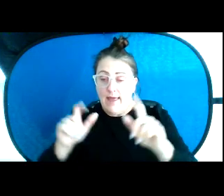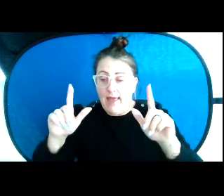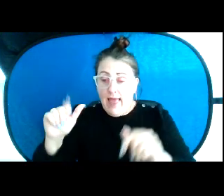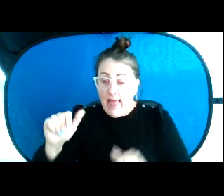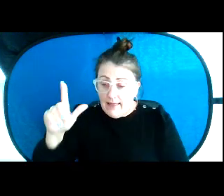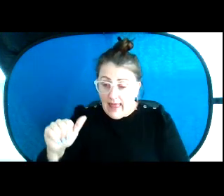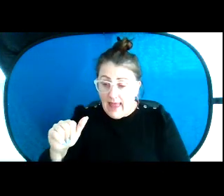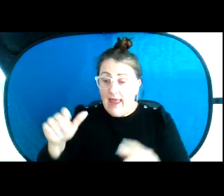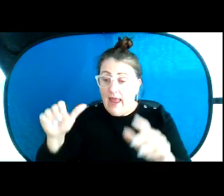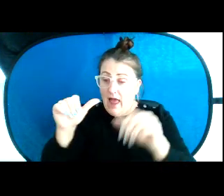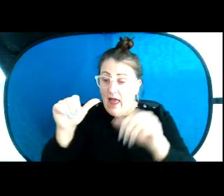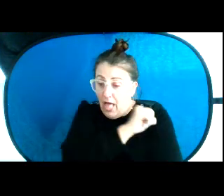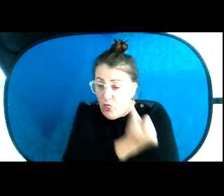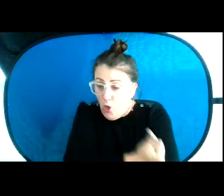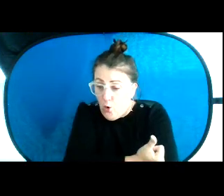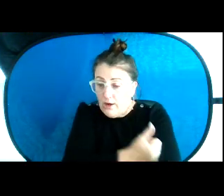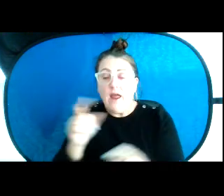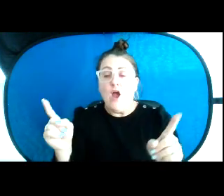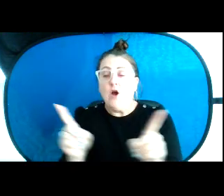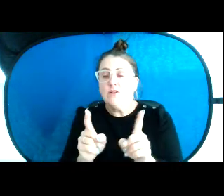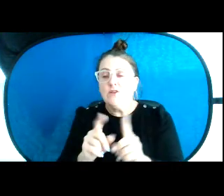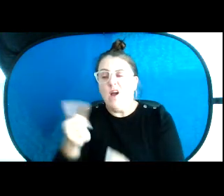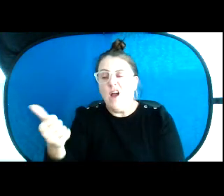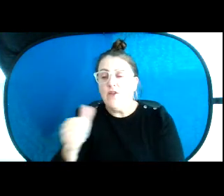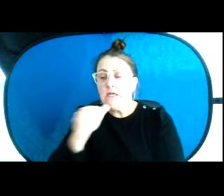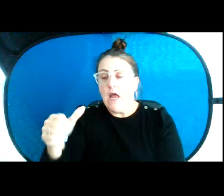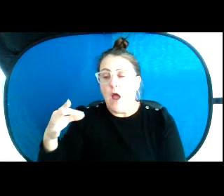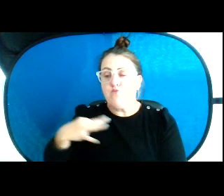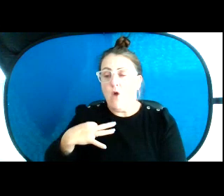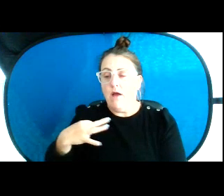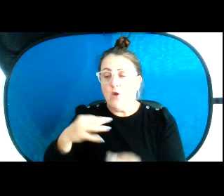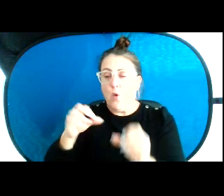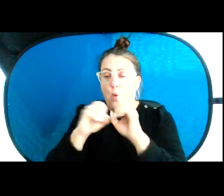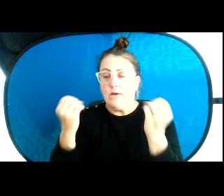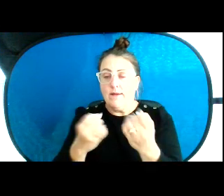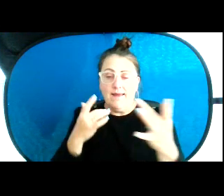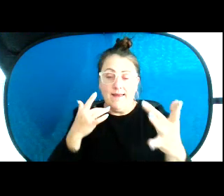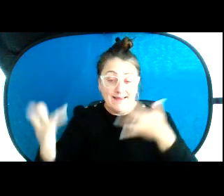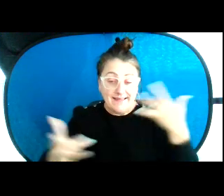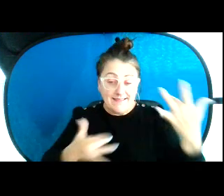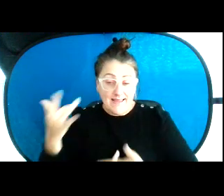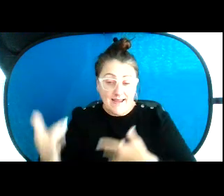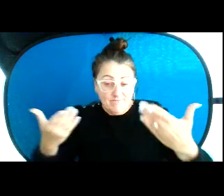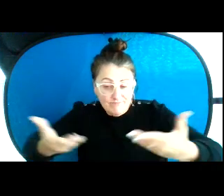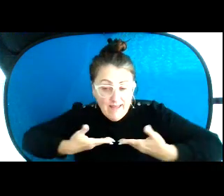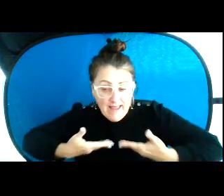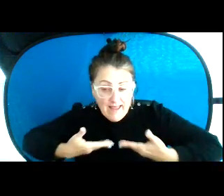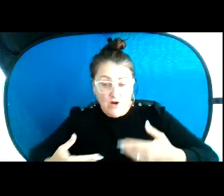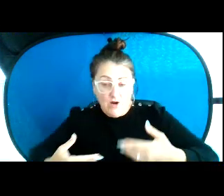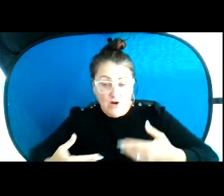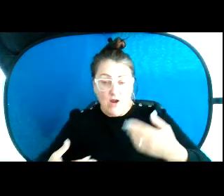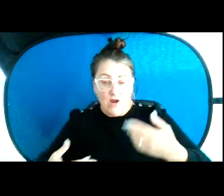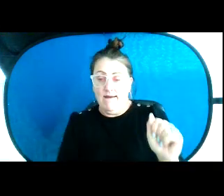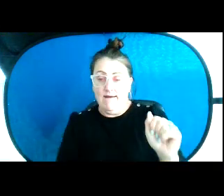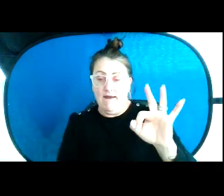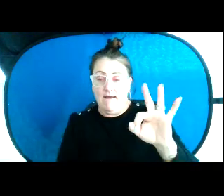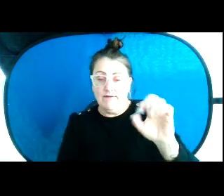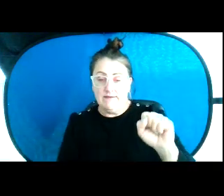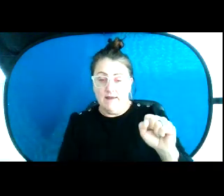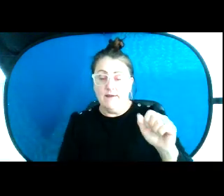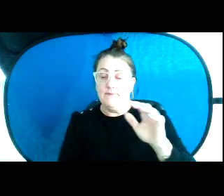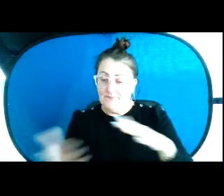and several nonprofit organizations. We're very excited to have Hafsa on board. In addition, Ryan Dermody has